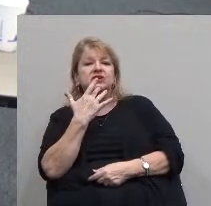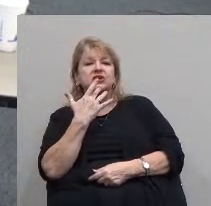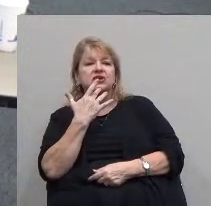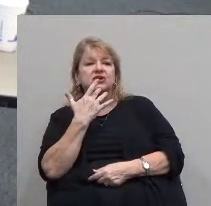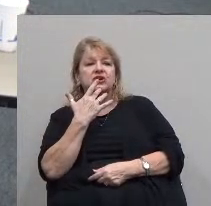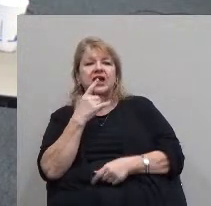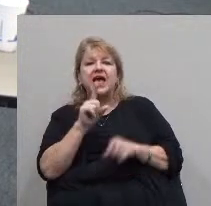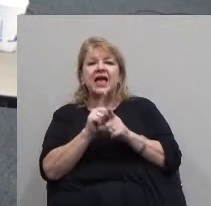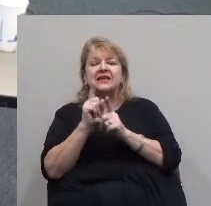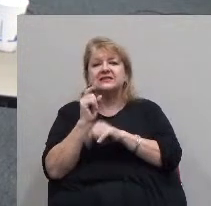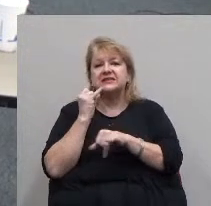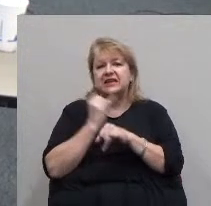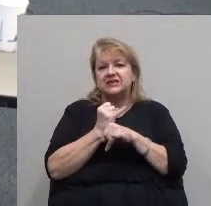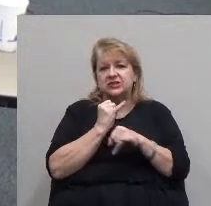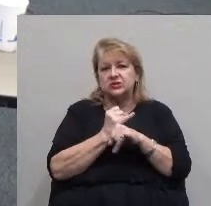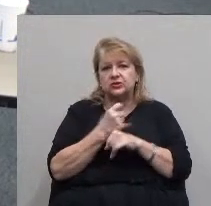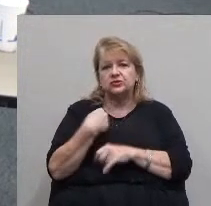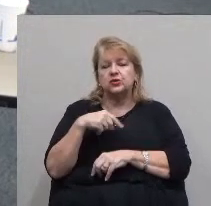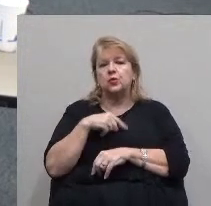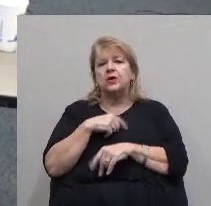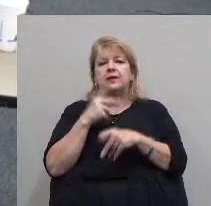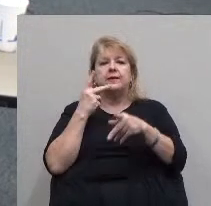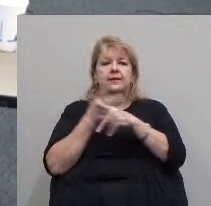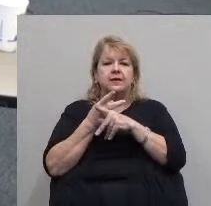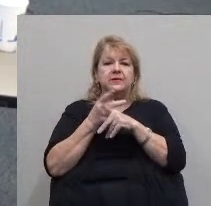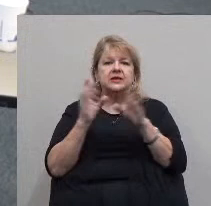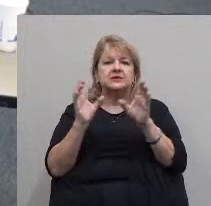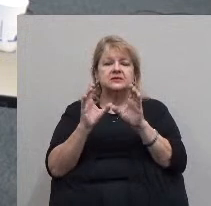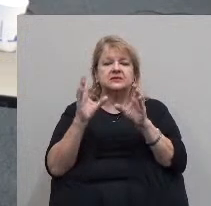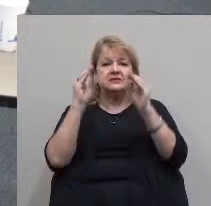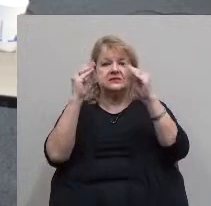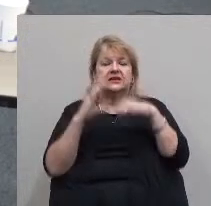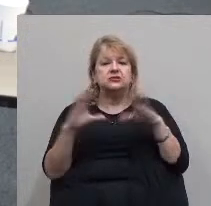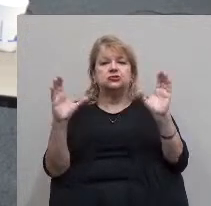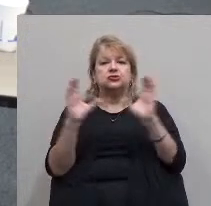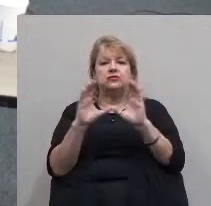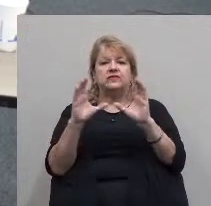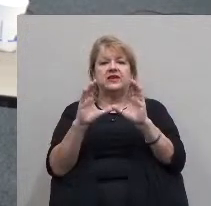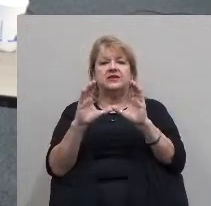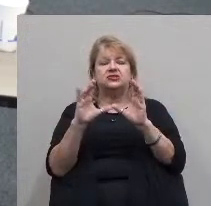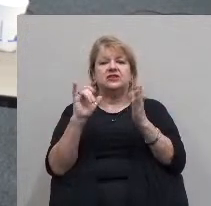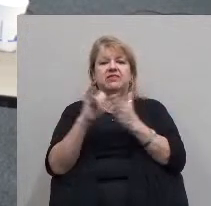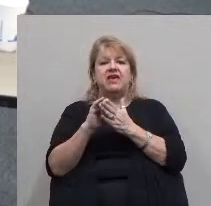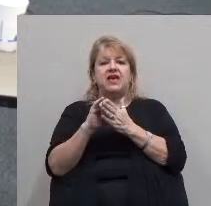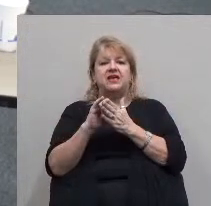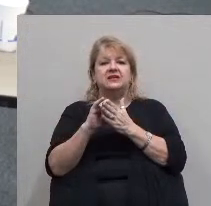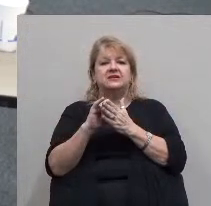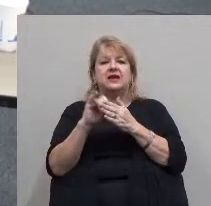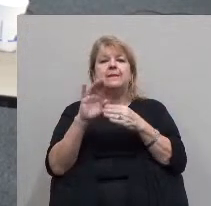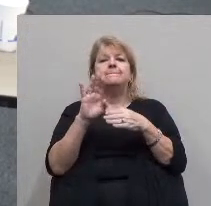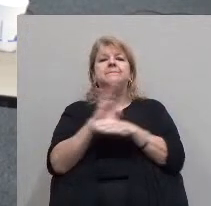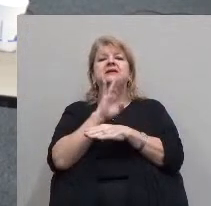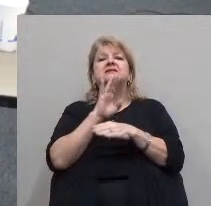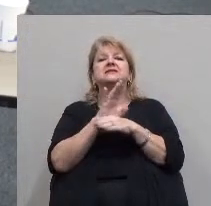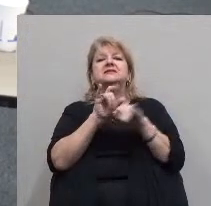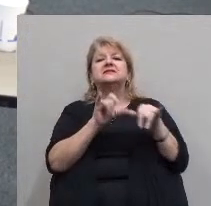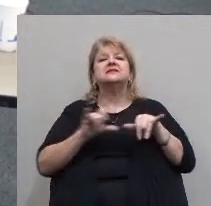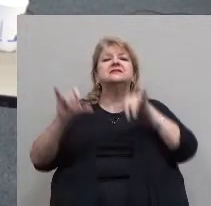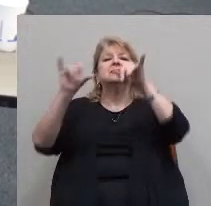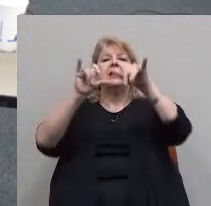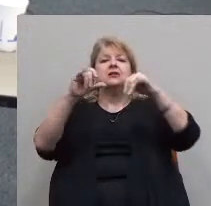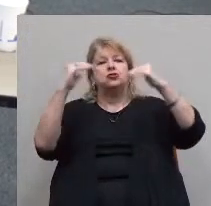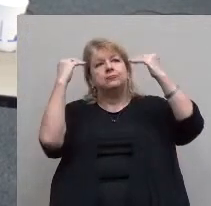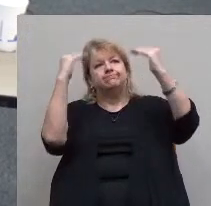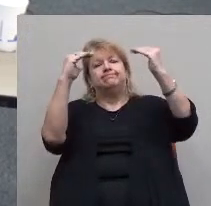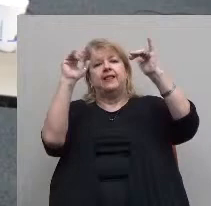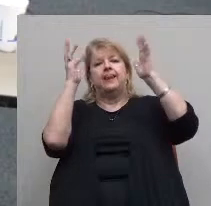an institution, we maintain teacher certification as something as an industry standard. There are also